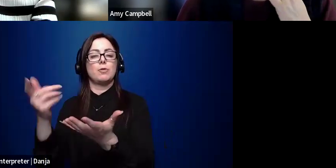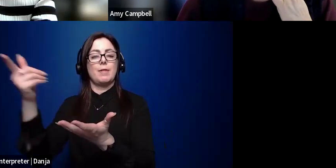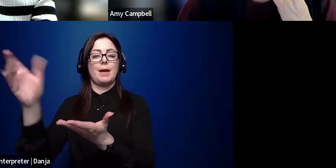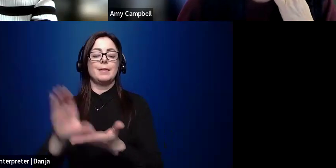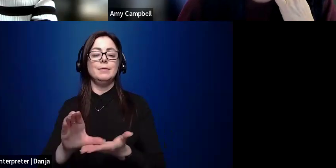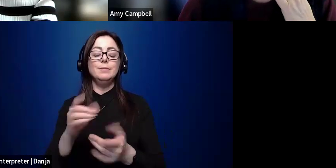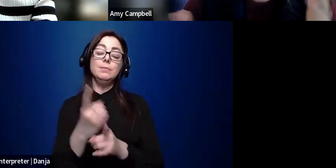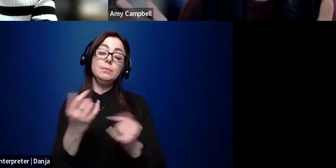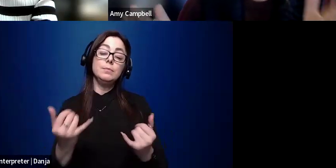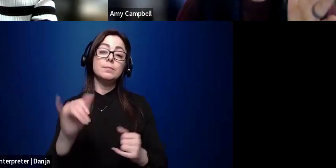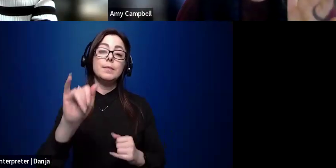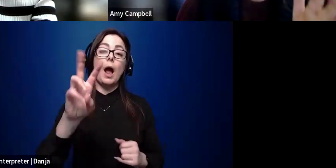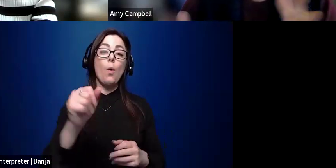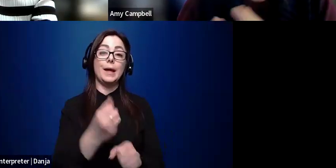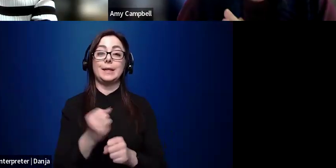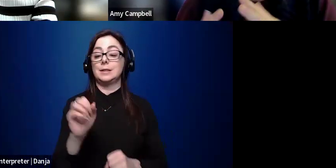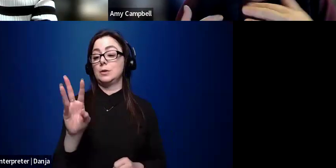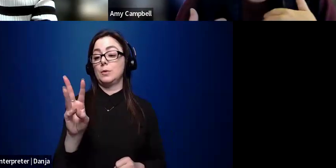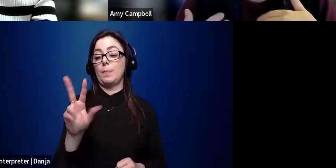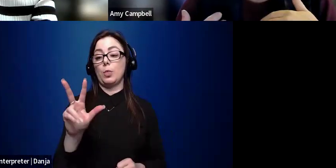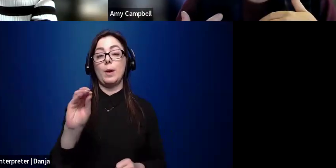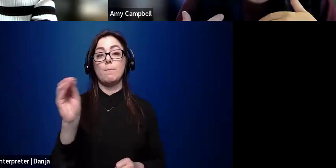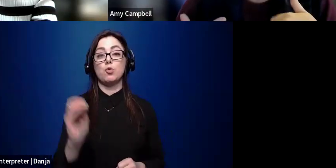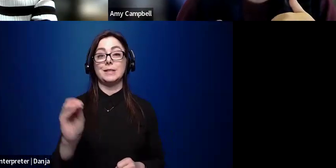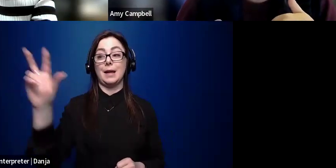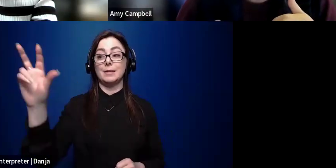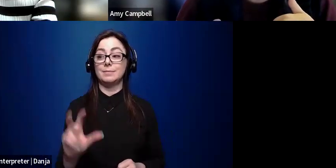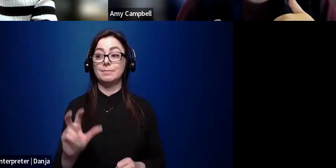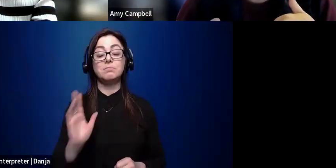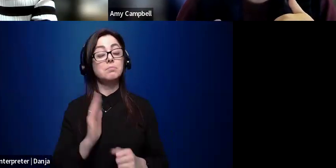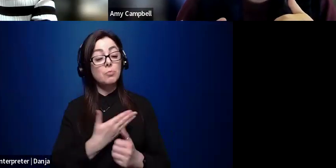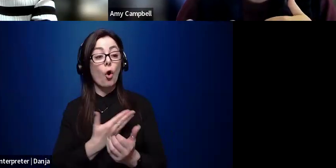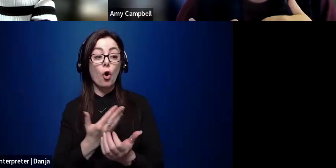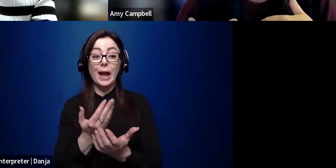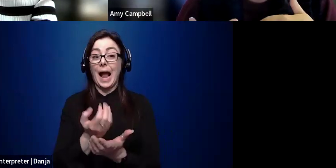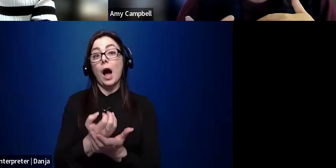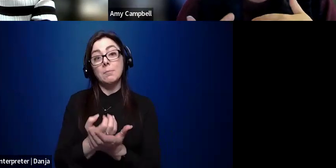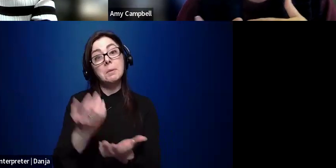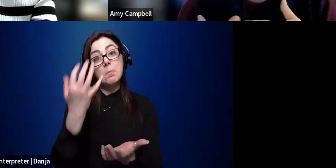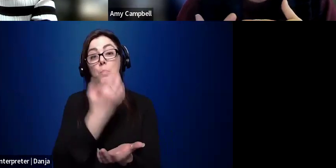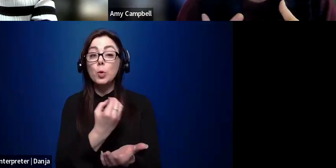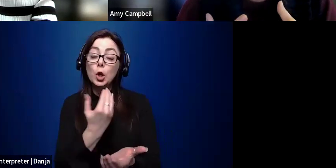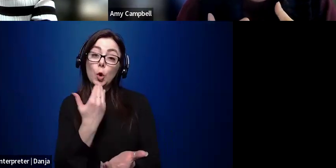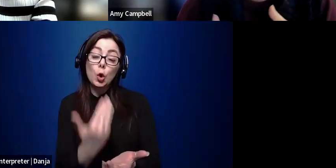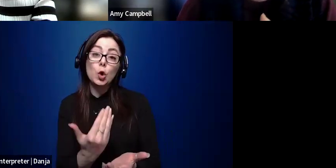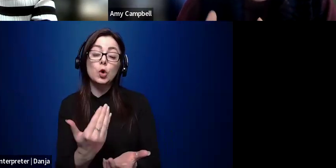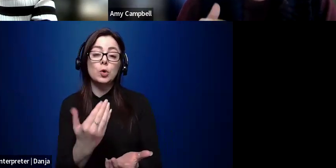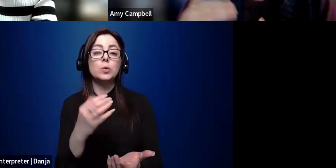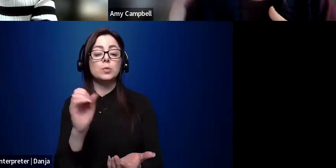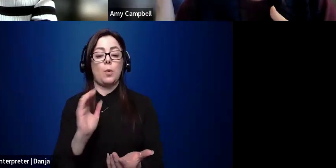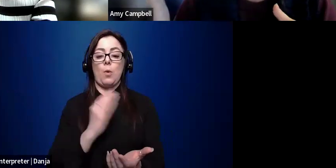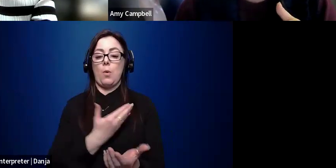at 63%. It's changed. Our economy is pretty good. So our Medicaid match may not